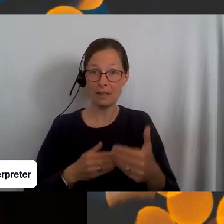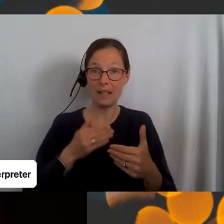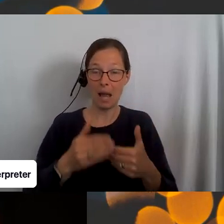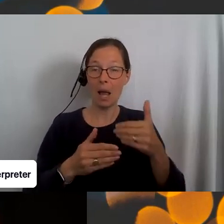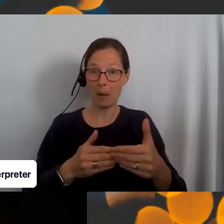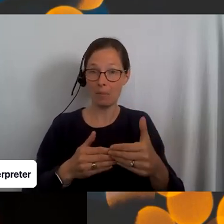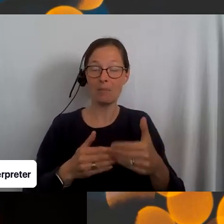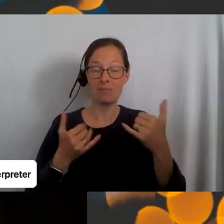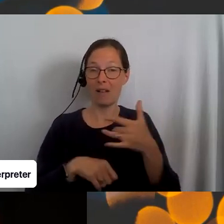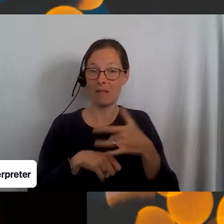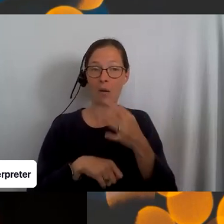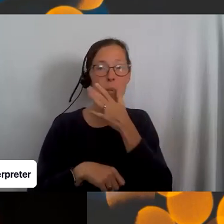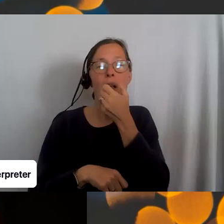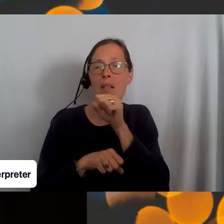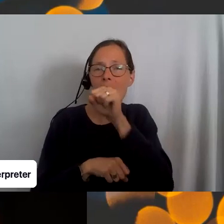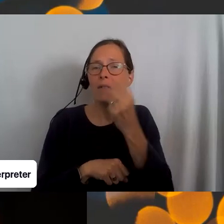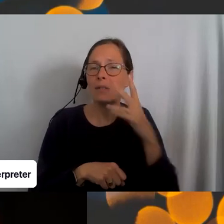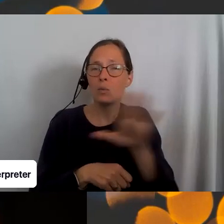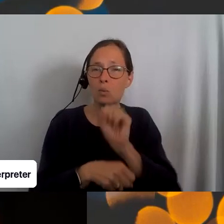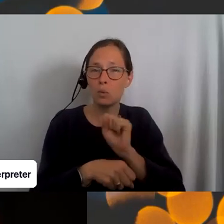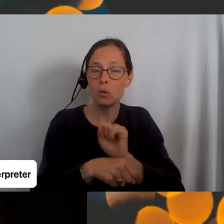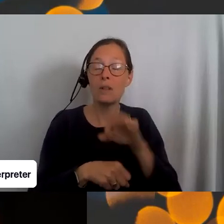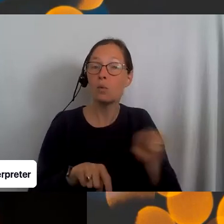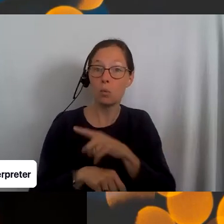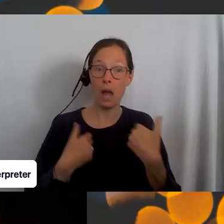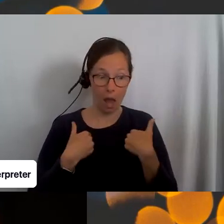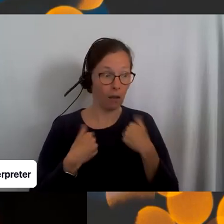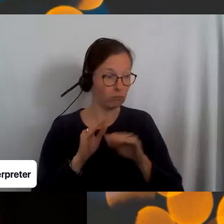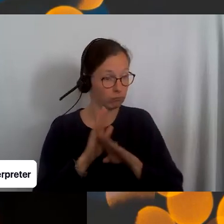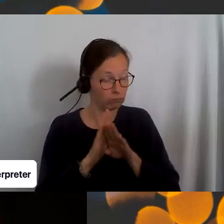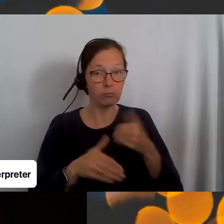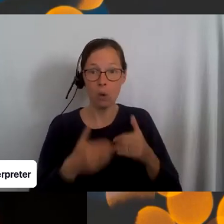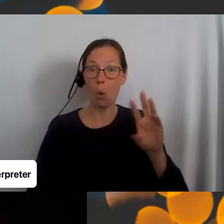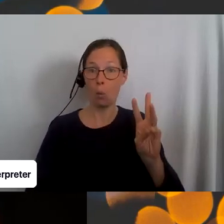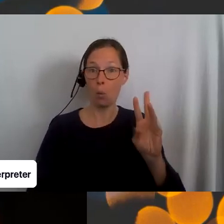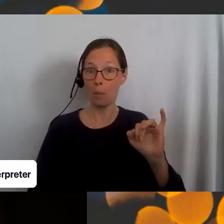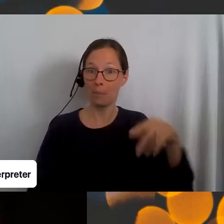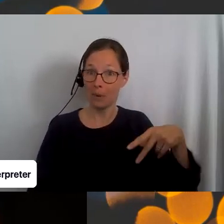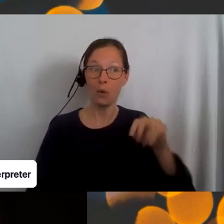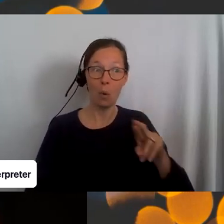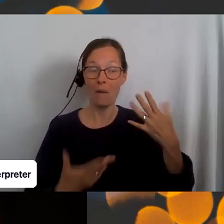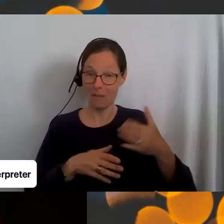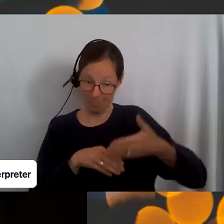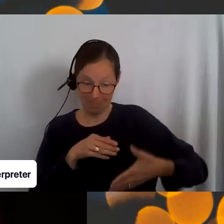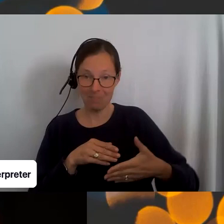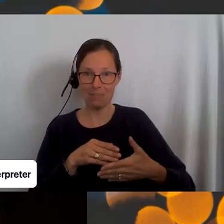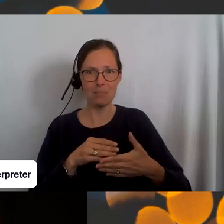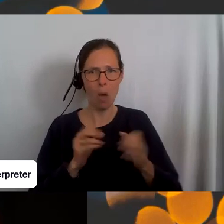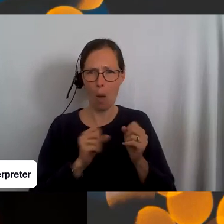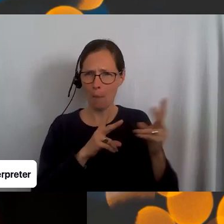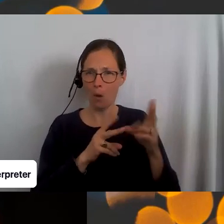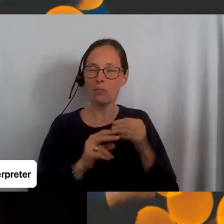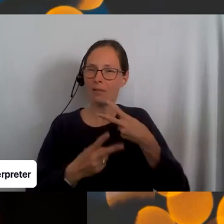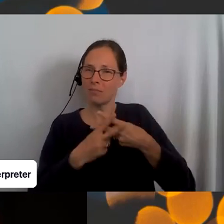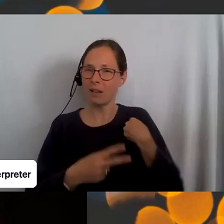available, we'd love to see what you're doing. So if you have a work in progress or you're completed it, definitely post it and tag us and tag